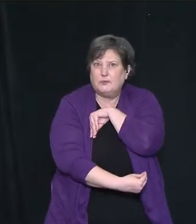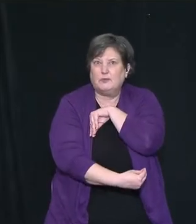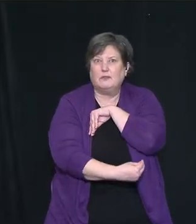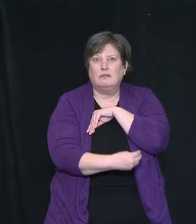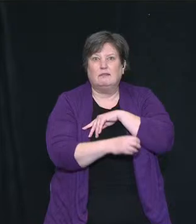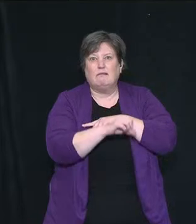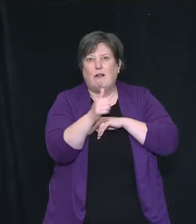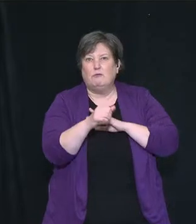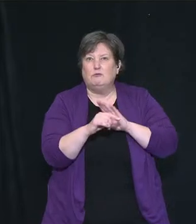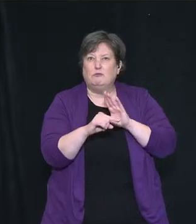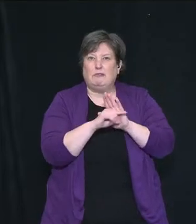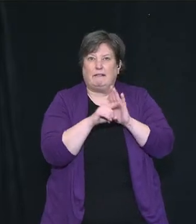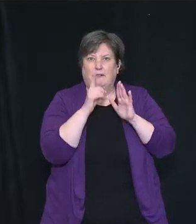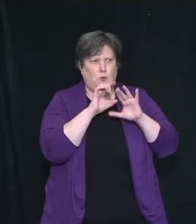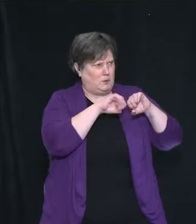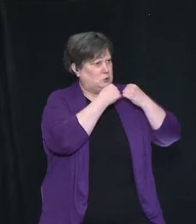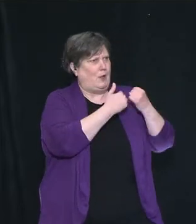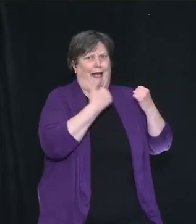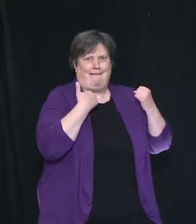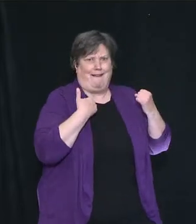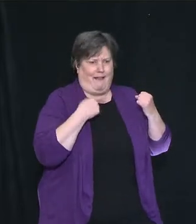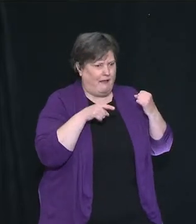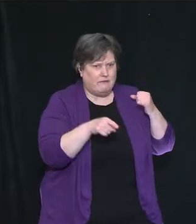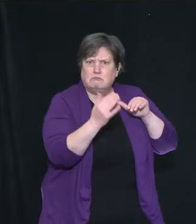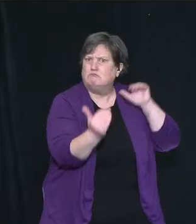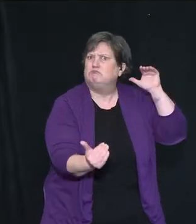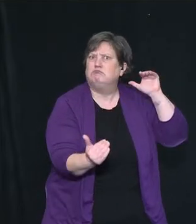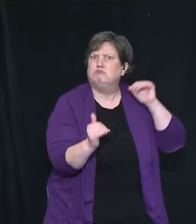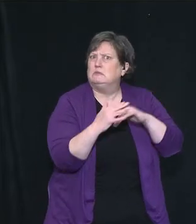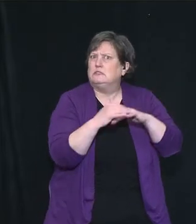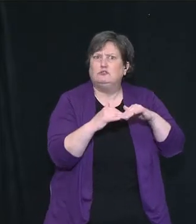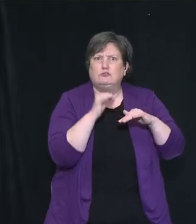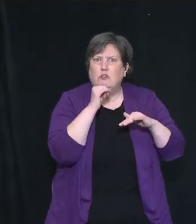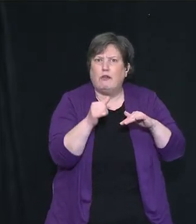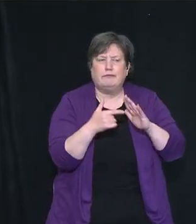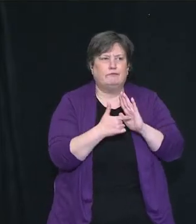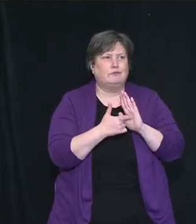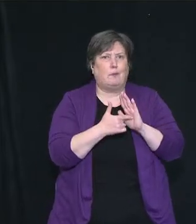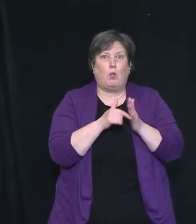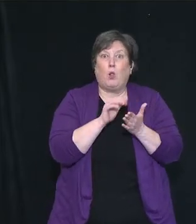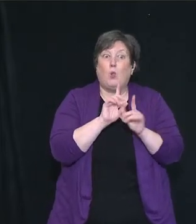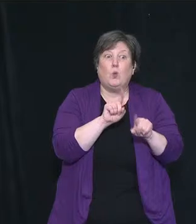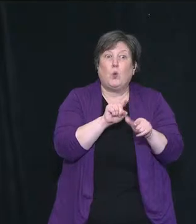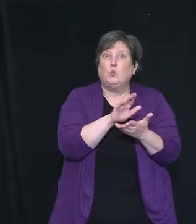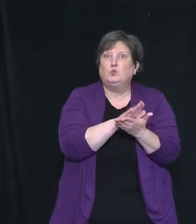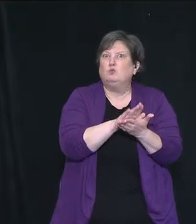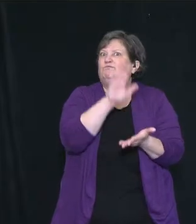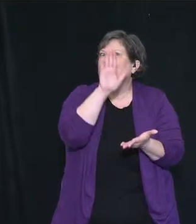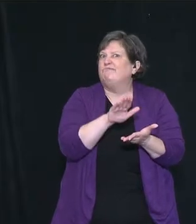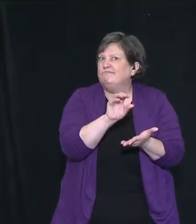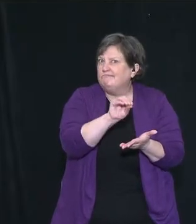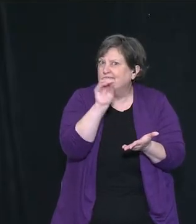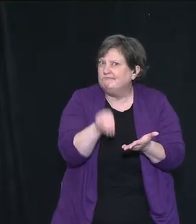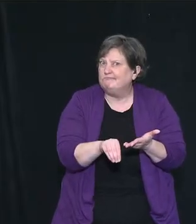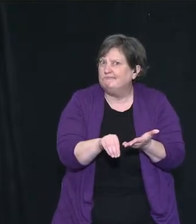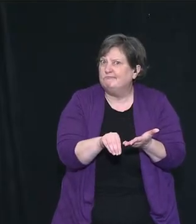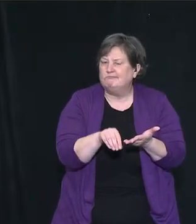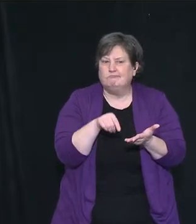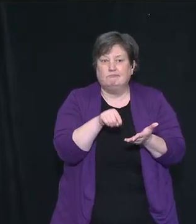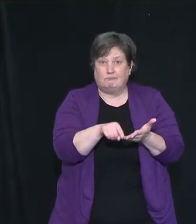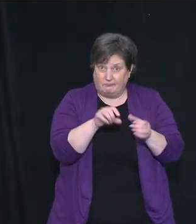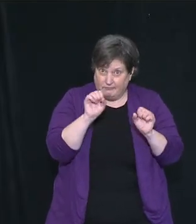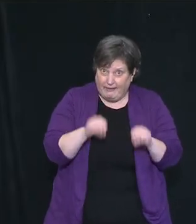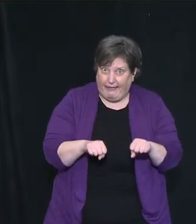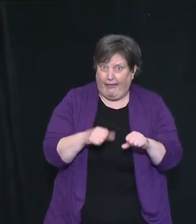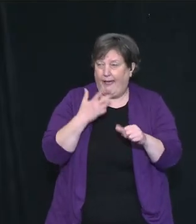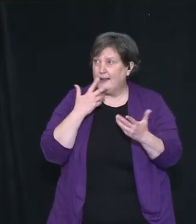other negative indicators, such as a low percentage of schooling and less than easy access